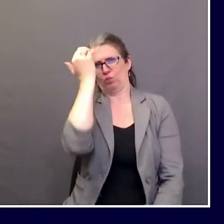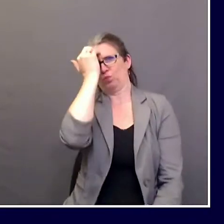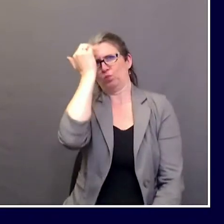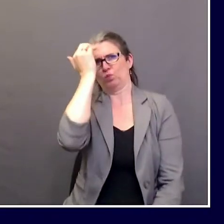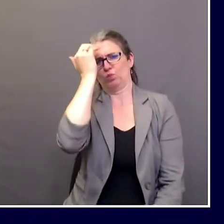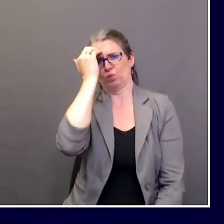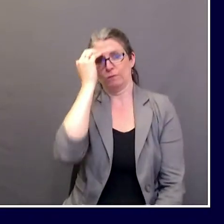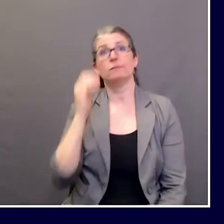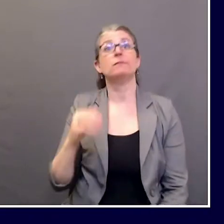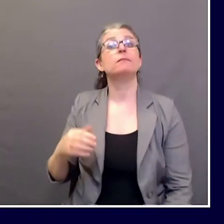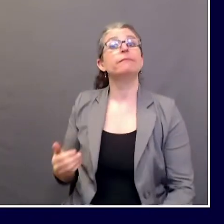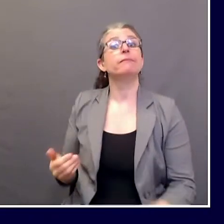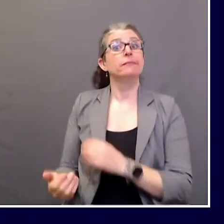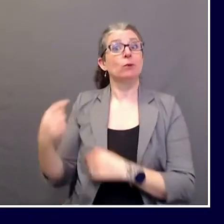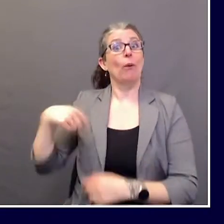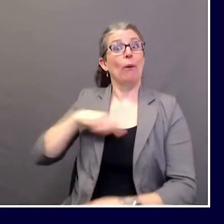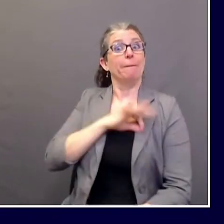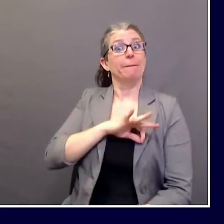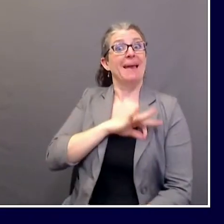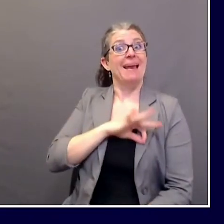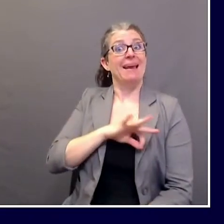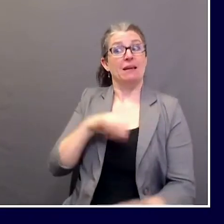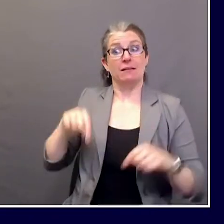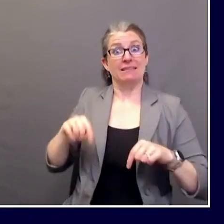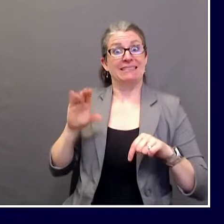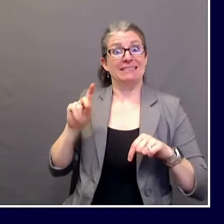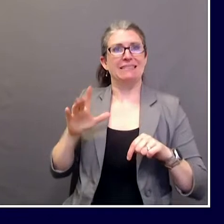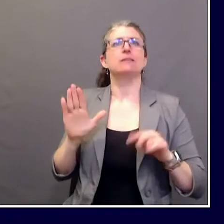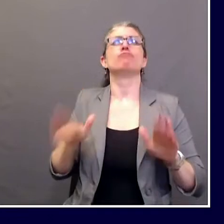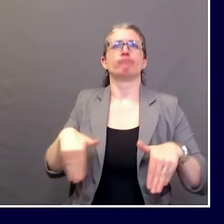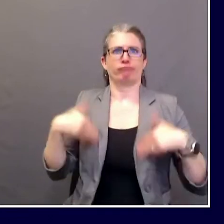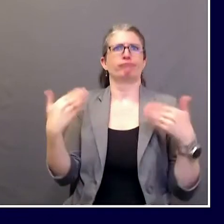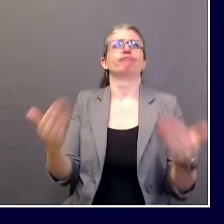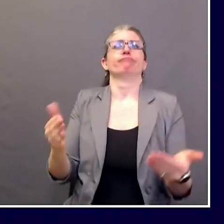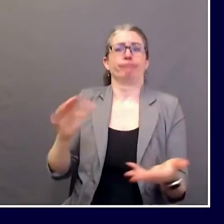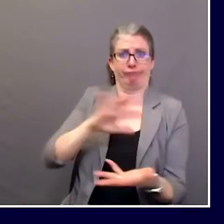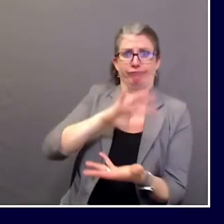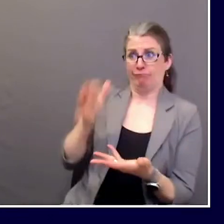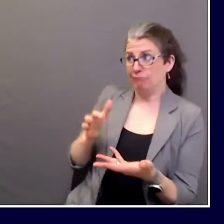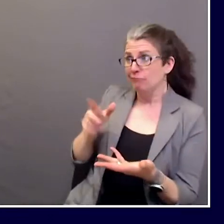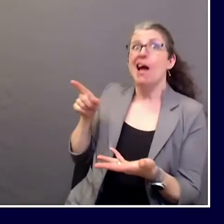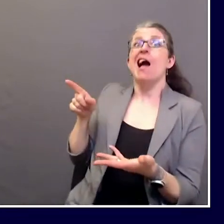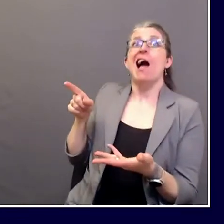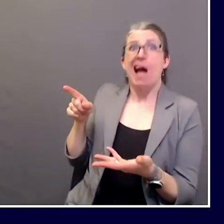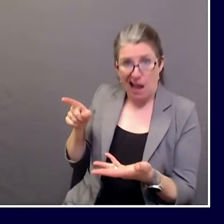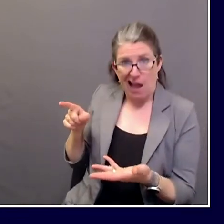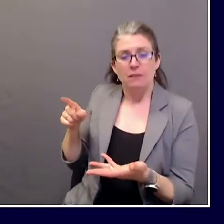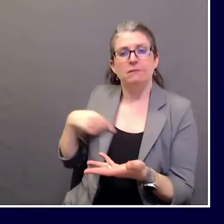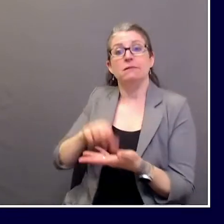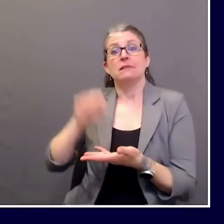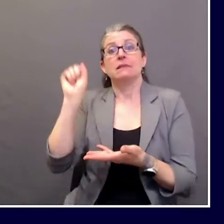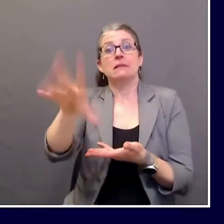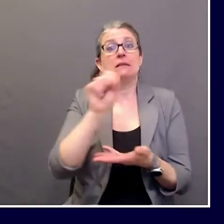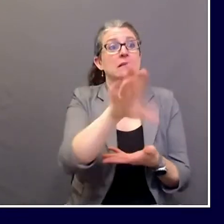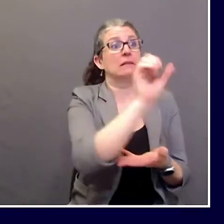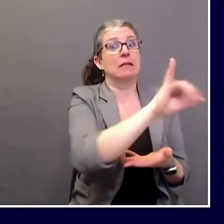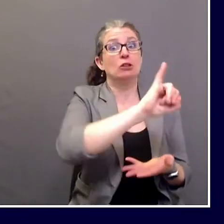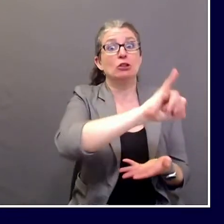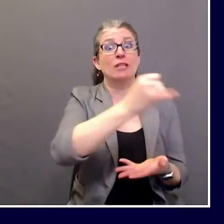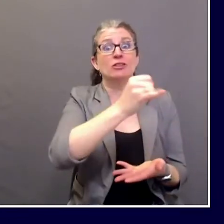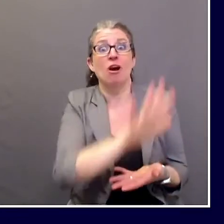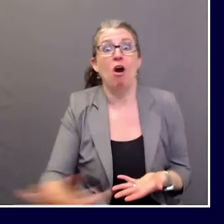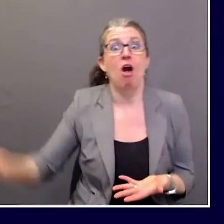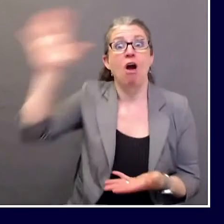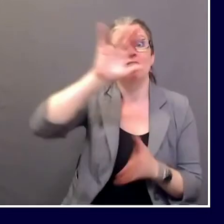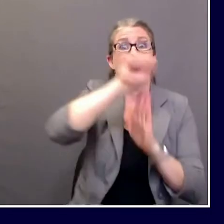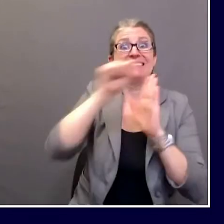vaccination sites that were administering the J&J vaccine that they should pause. And just in the last hour, Maine